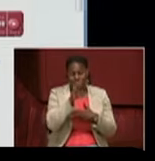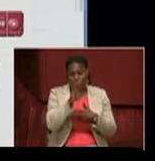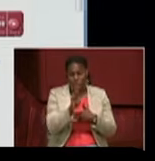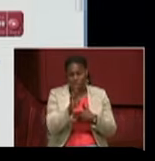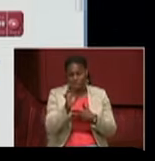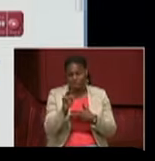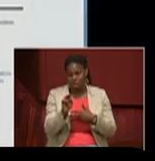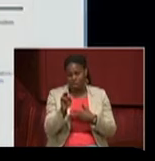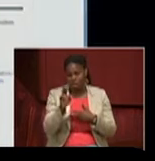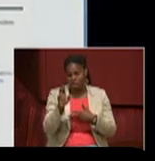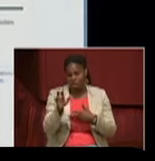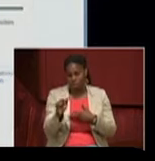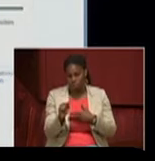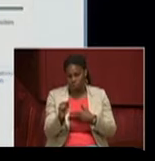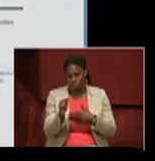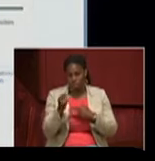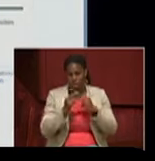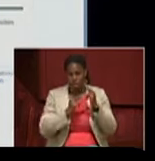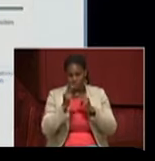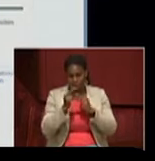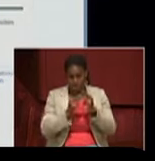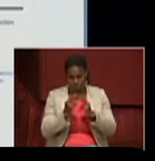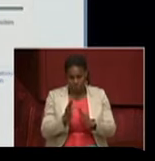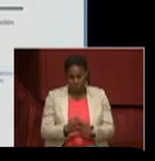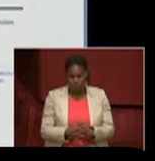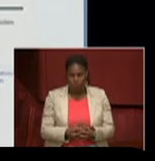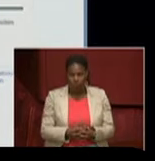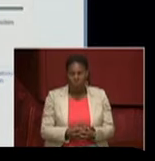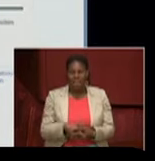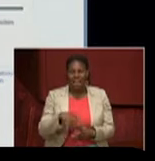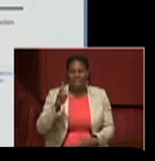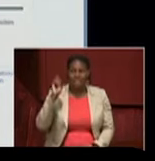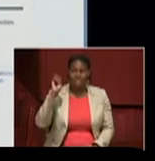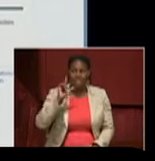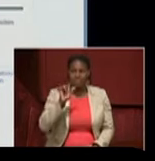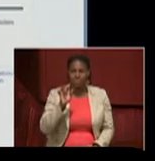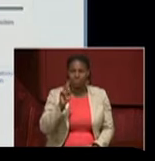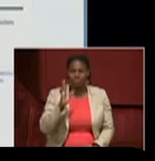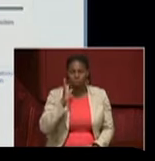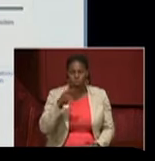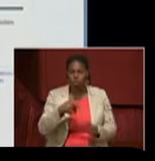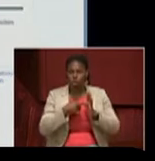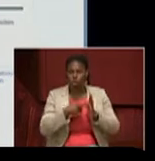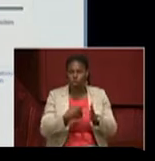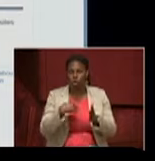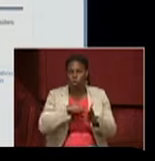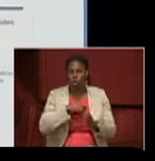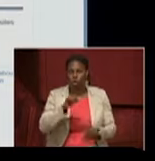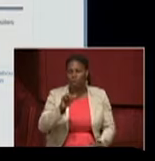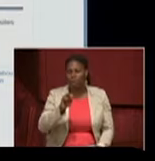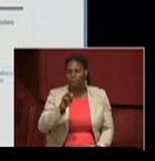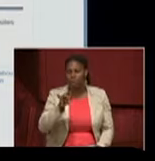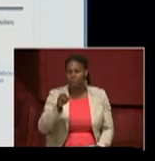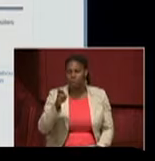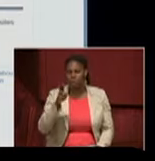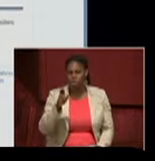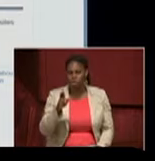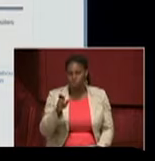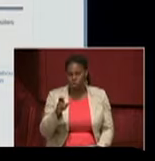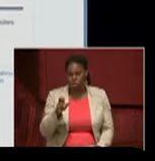Archives facilities. This link will show you that we have Ancestry, Fold3, and Heritage Quest. Those are the